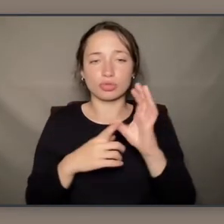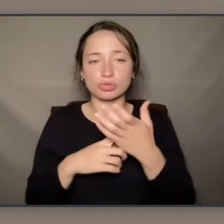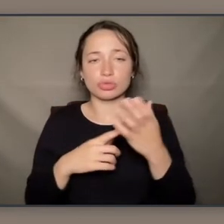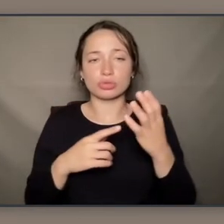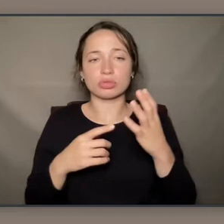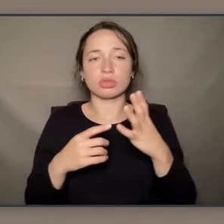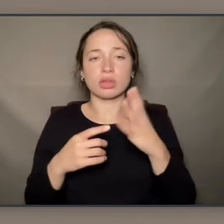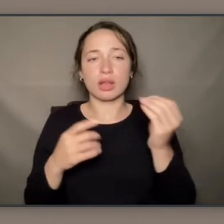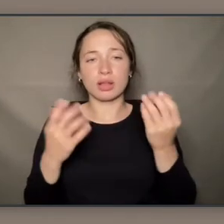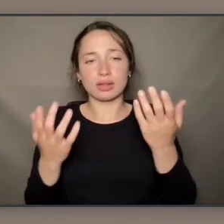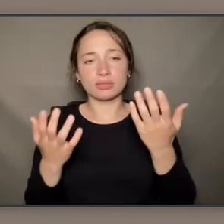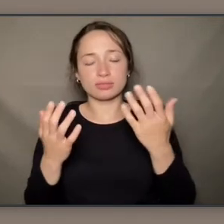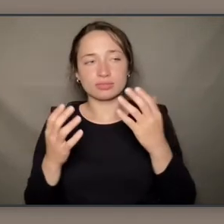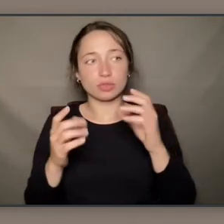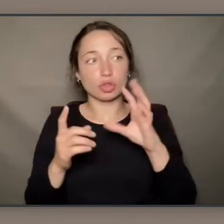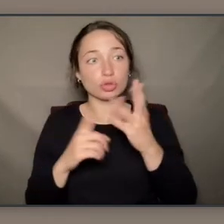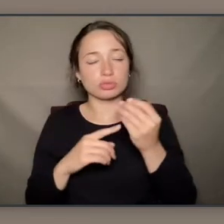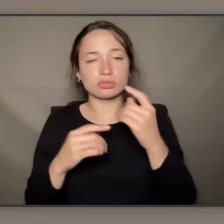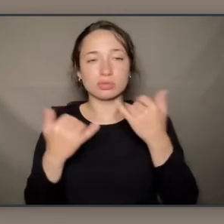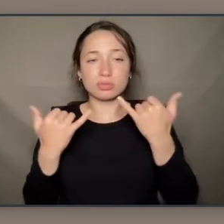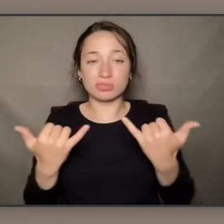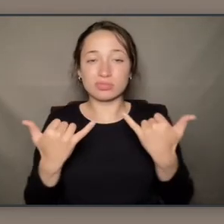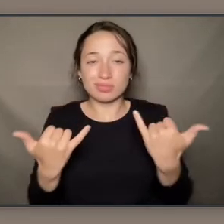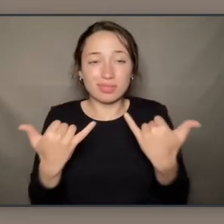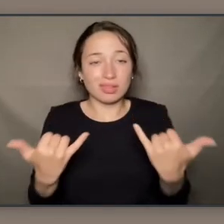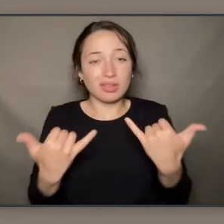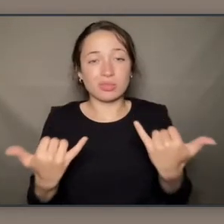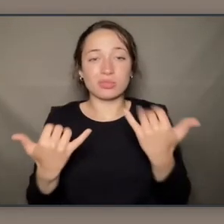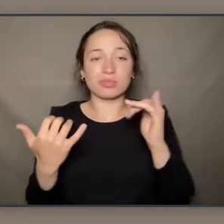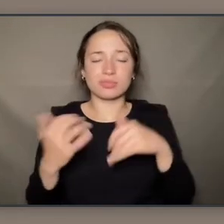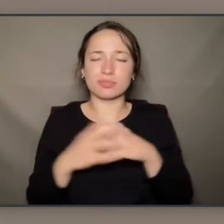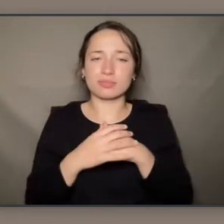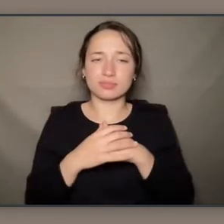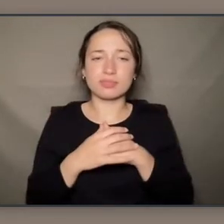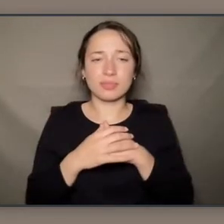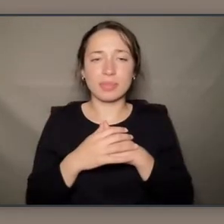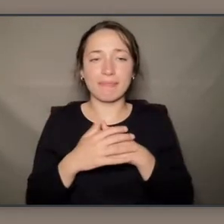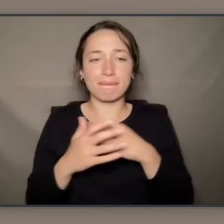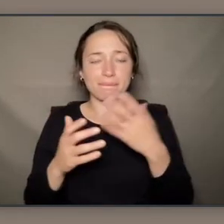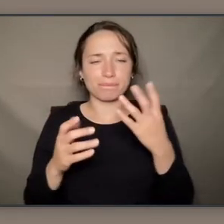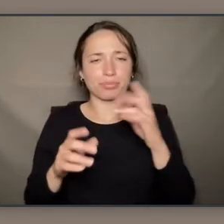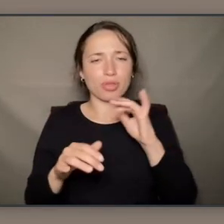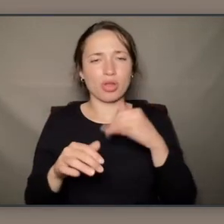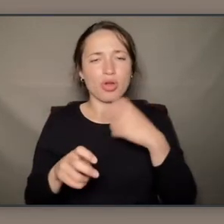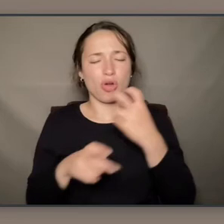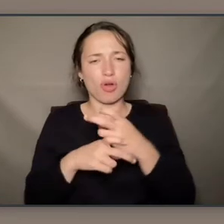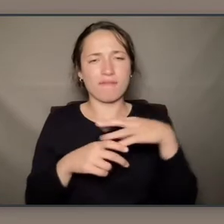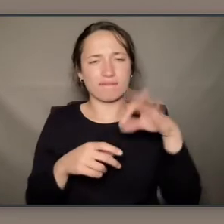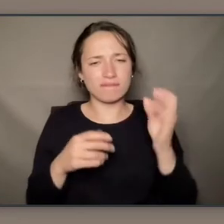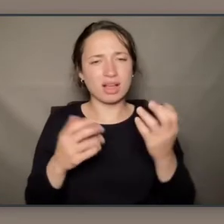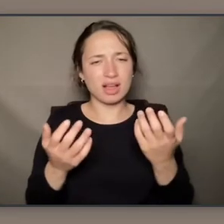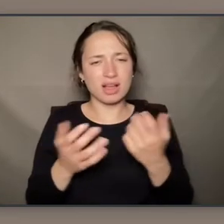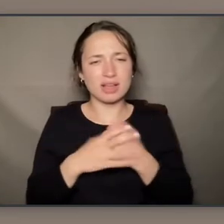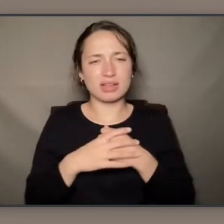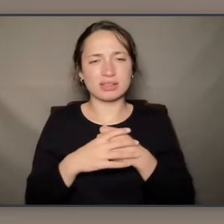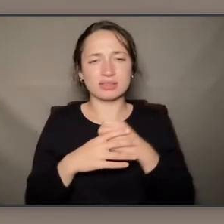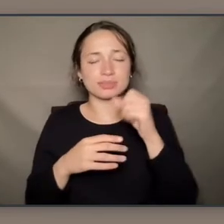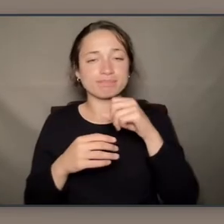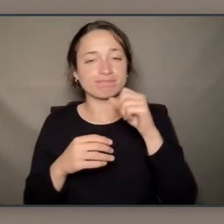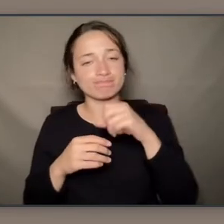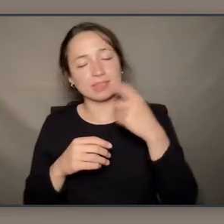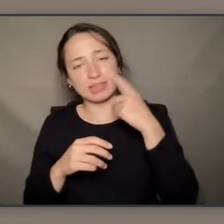see where the culture is in this moment in time. And it's actually, I found that a lot harder to find. It